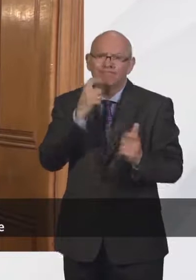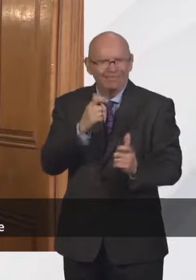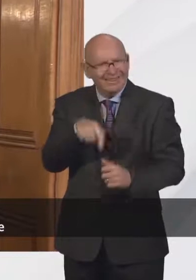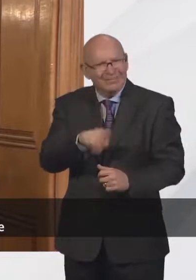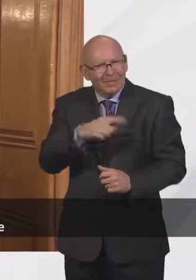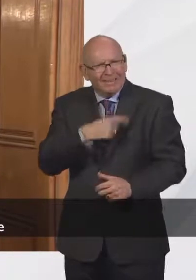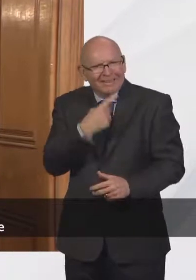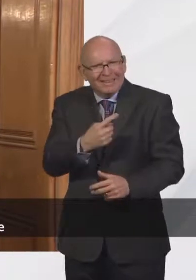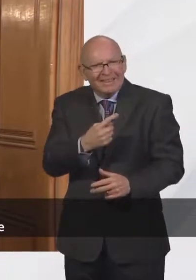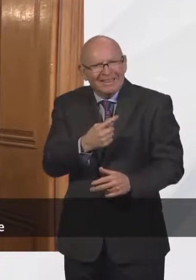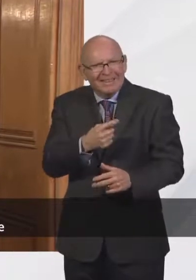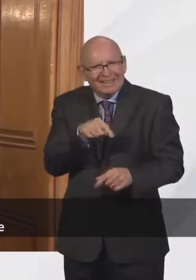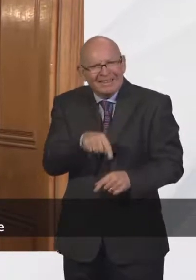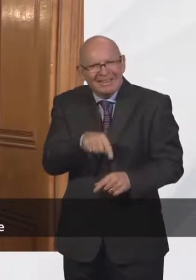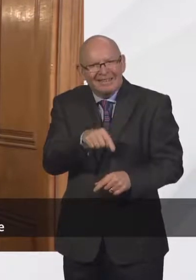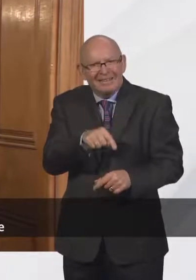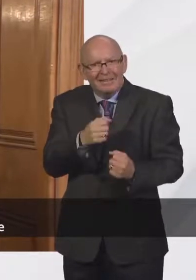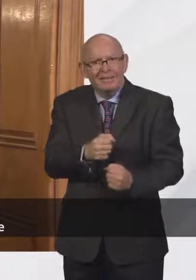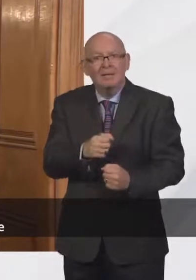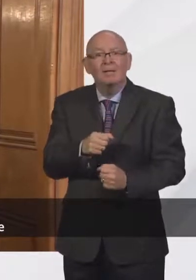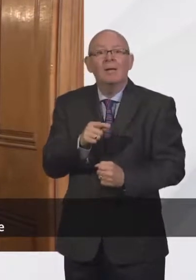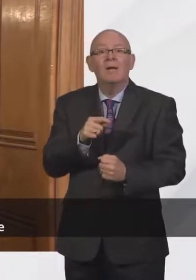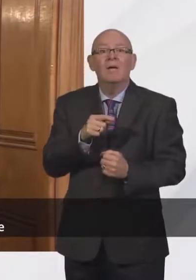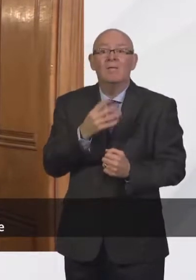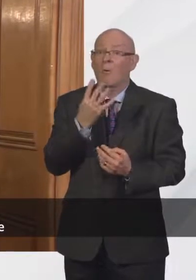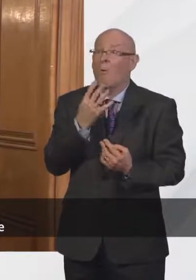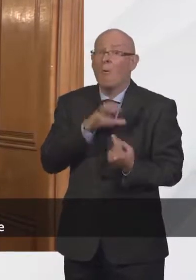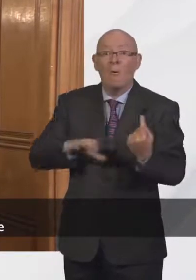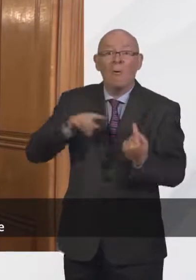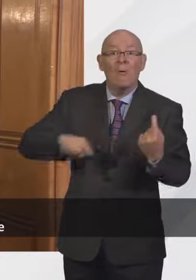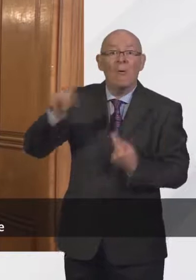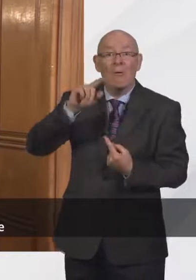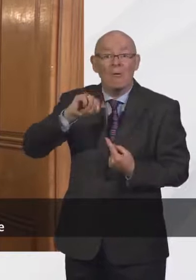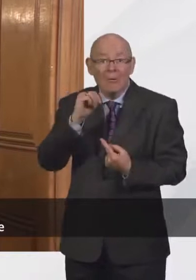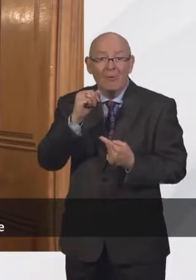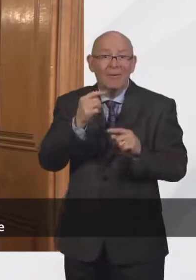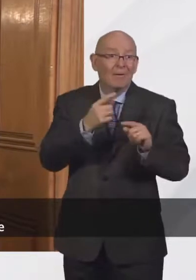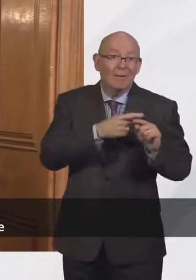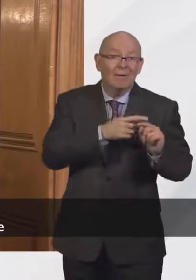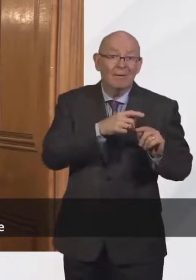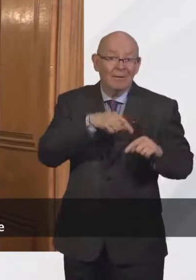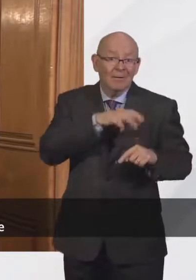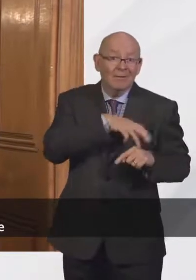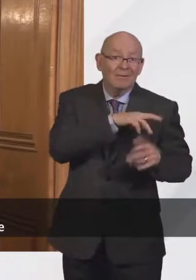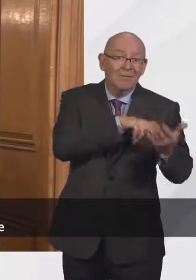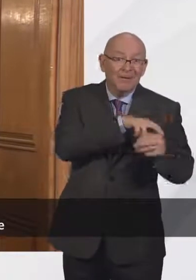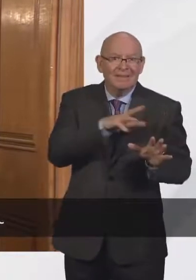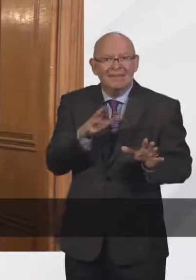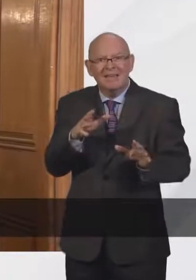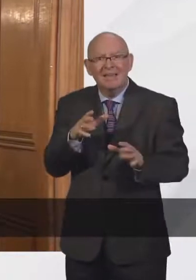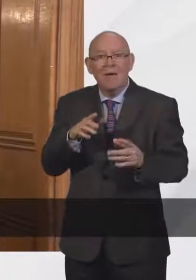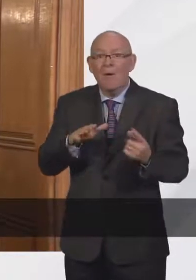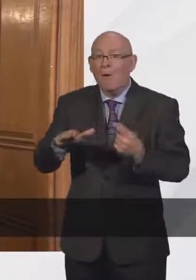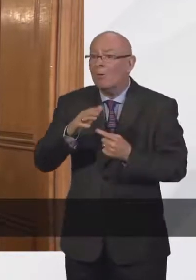3, and there's far more harmony, believe me, between our approaches than you